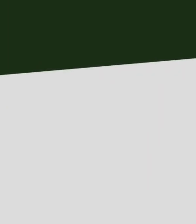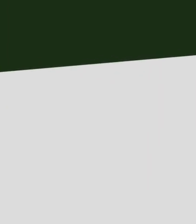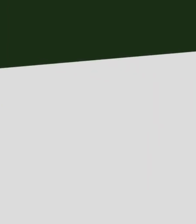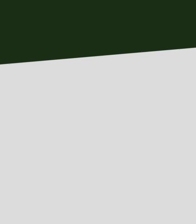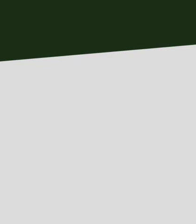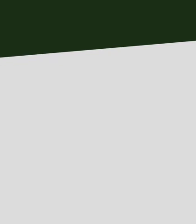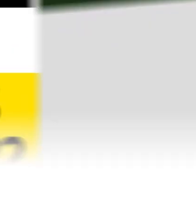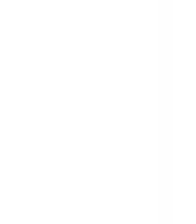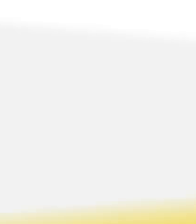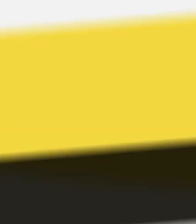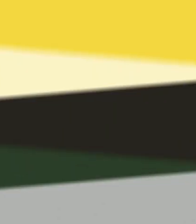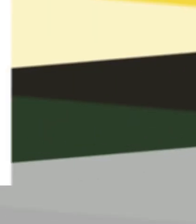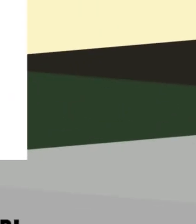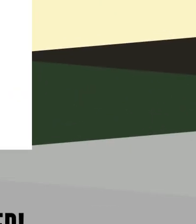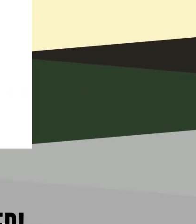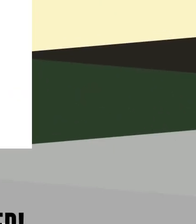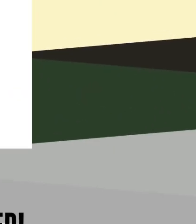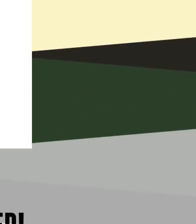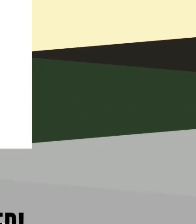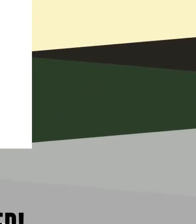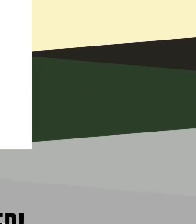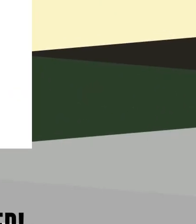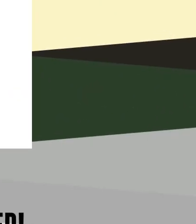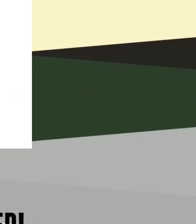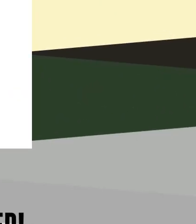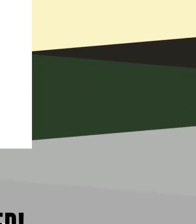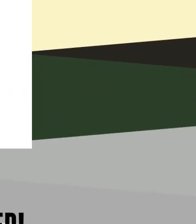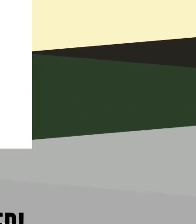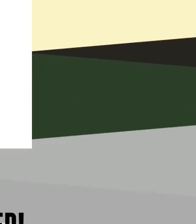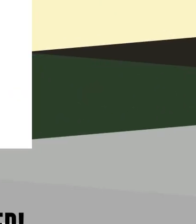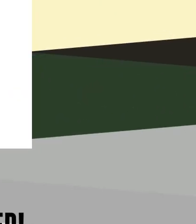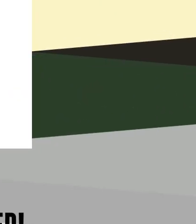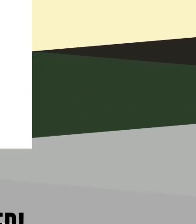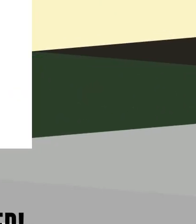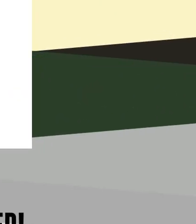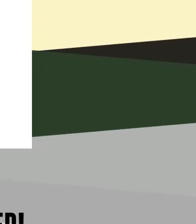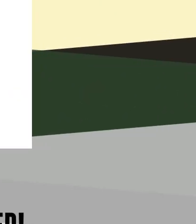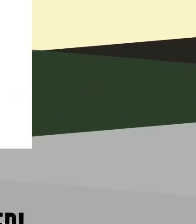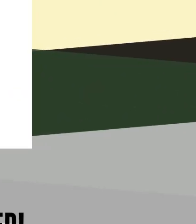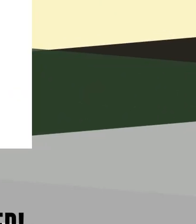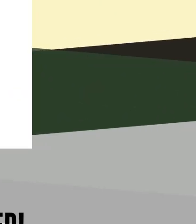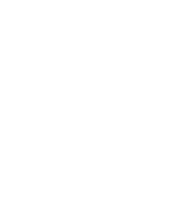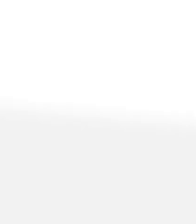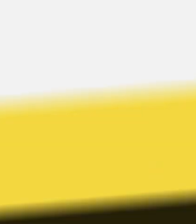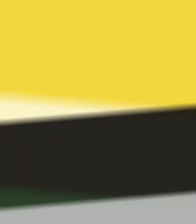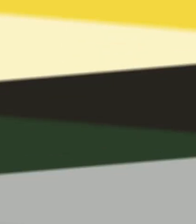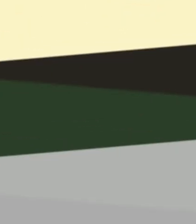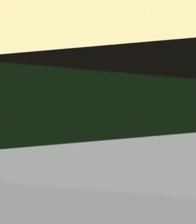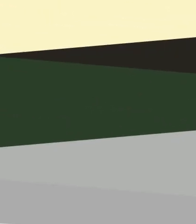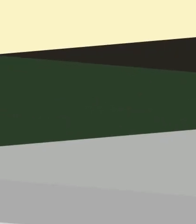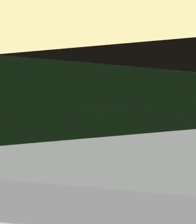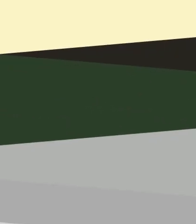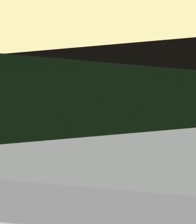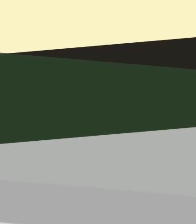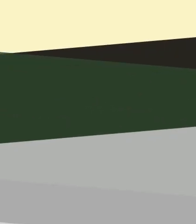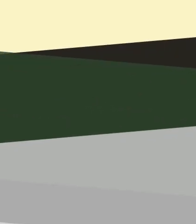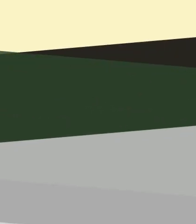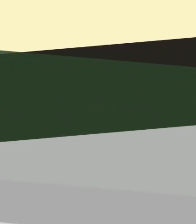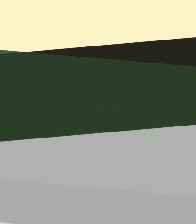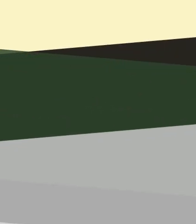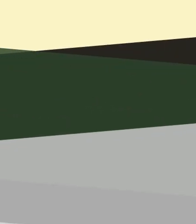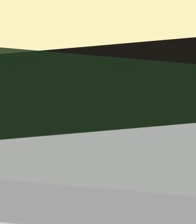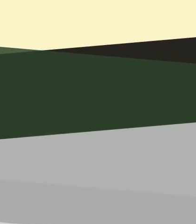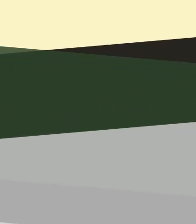X-Trail is brought to you in part by Amaze. Come in and be amazed. We've got what you need. And Insure. Your